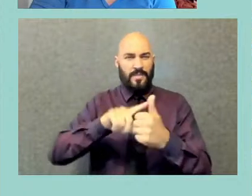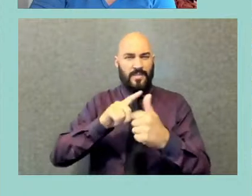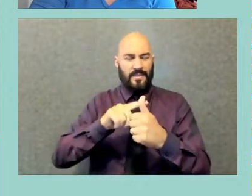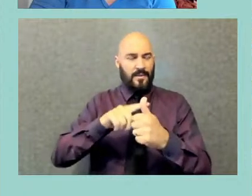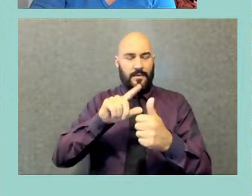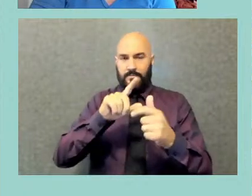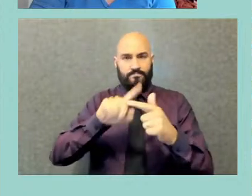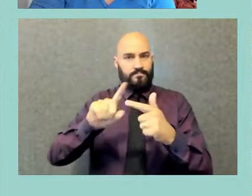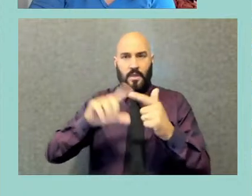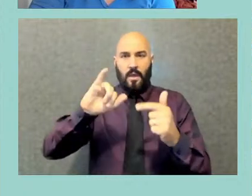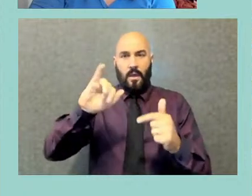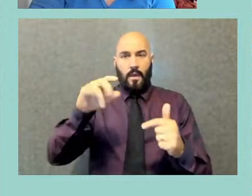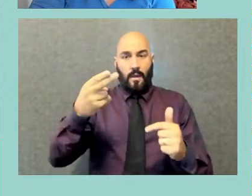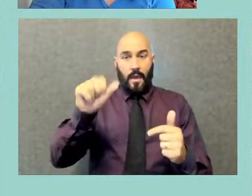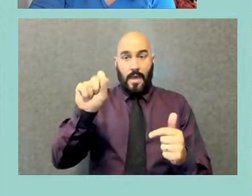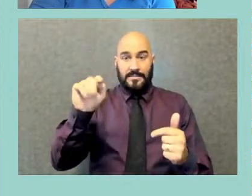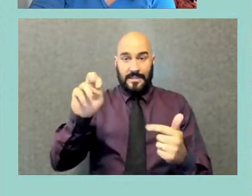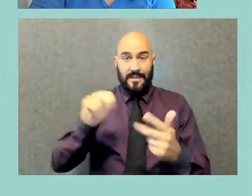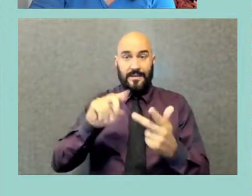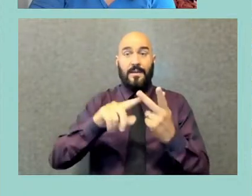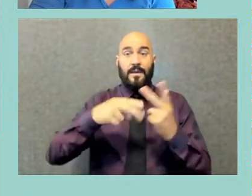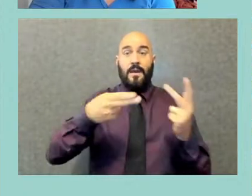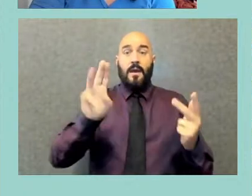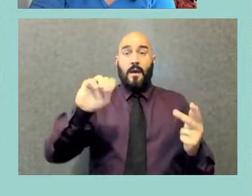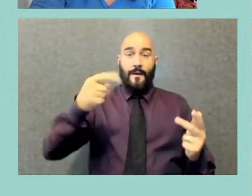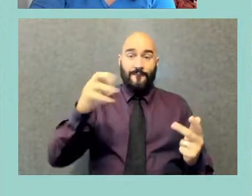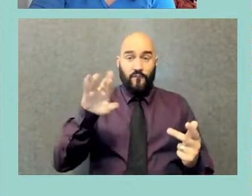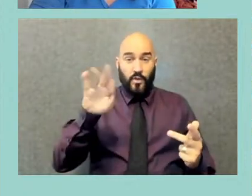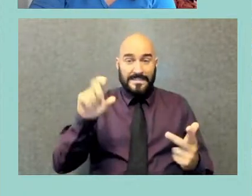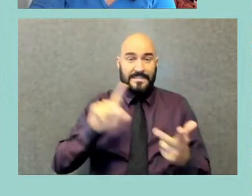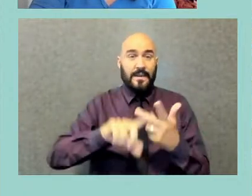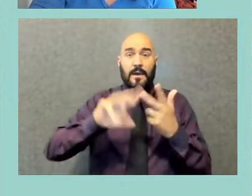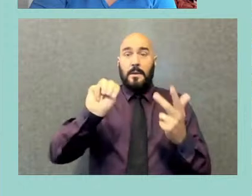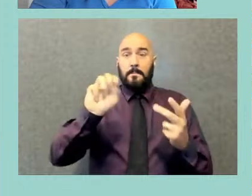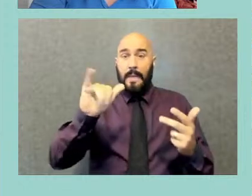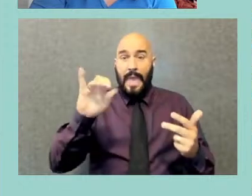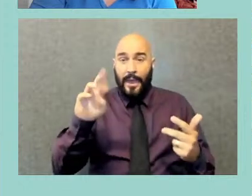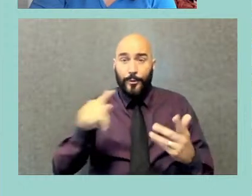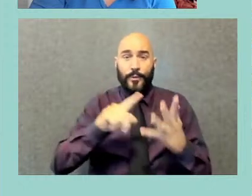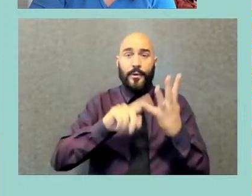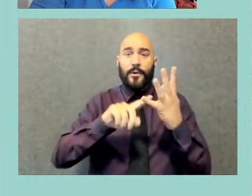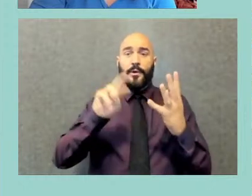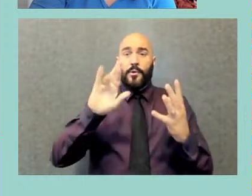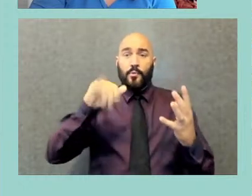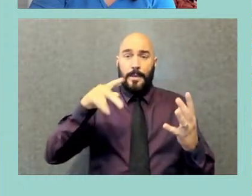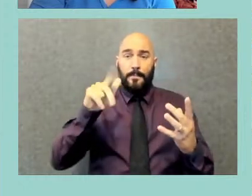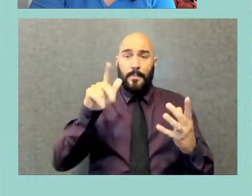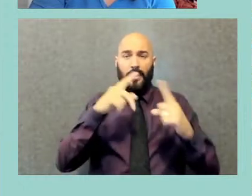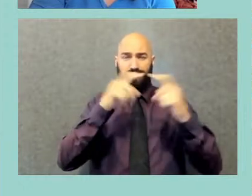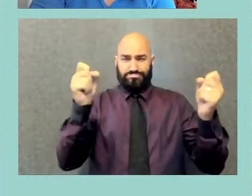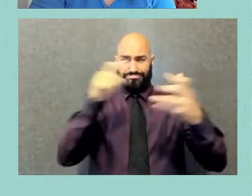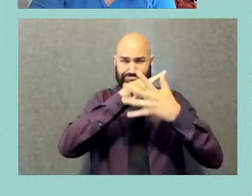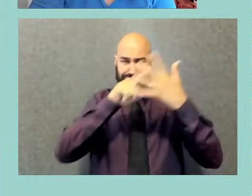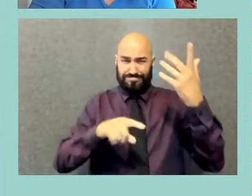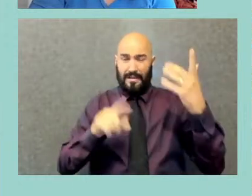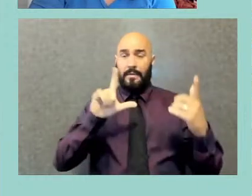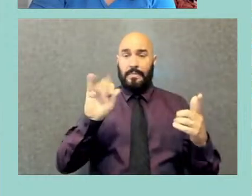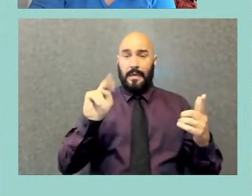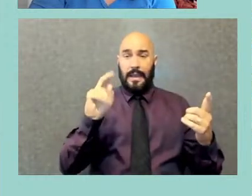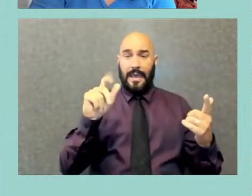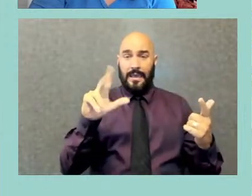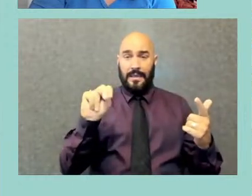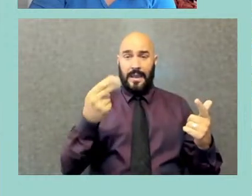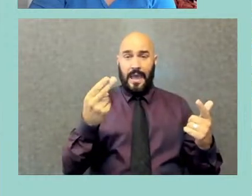Haskin, Ryan Humphrey, Peter Mayer, Lisa Riffle in the Lincoln High School Choir, Benji